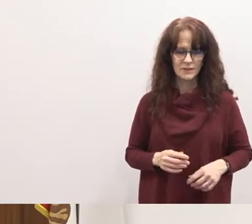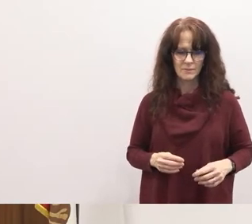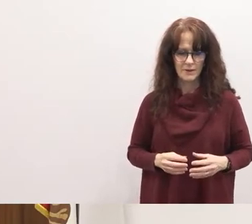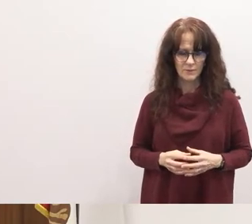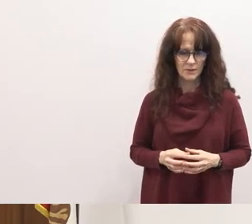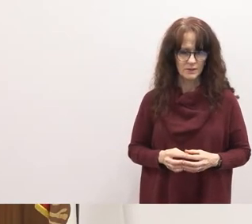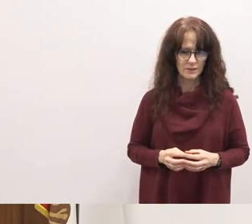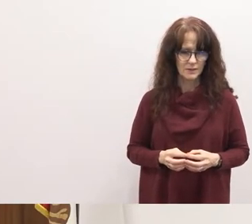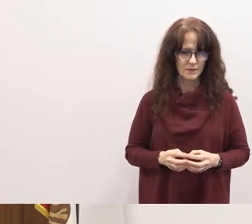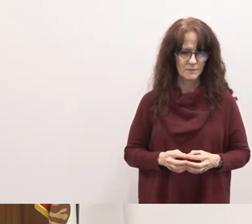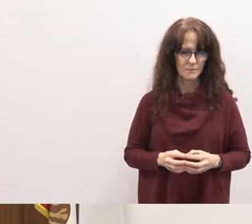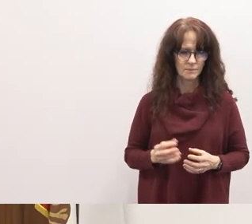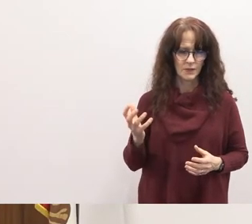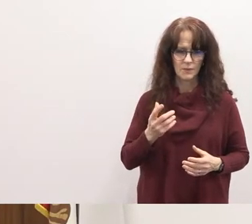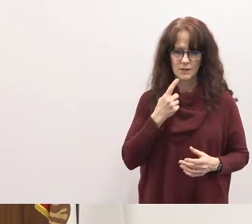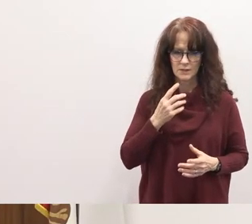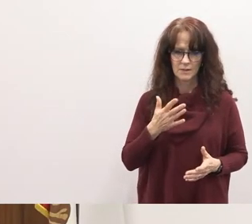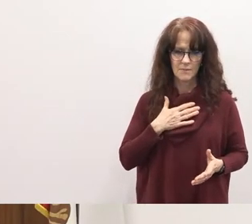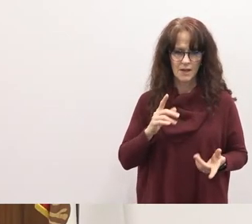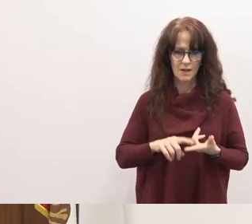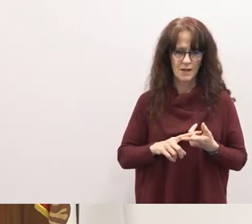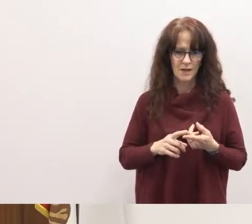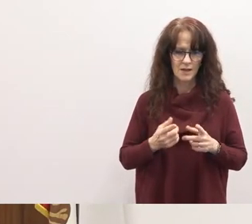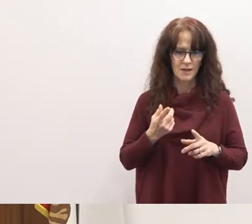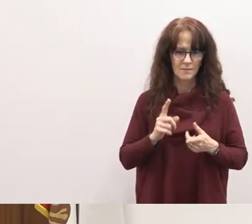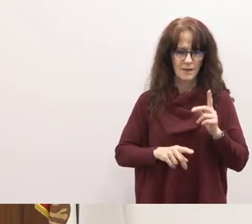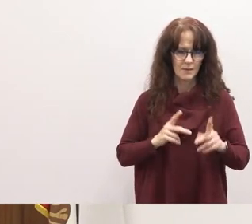All right, I got excited. Some of my people came through the door.